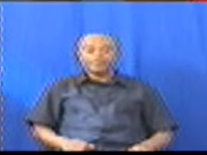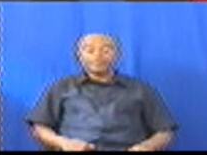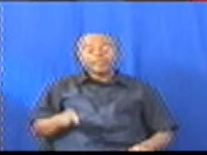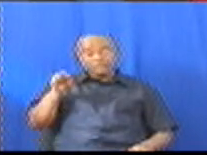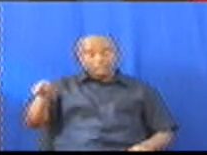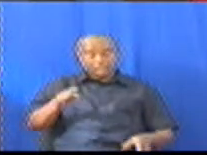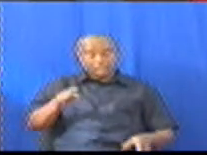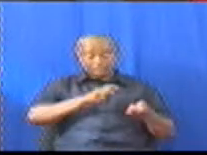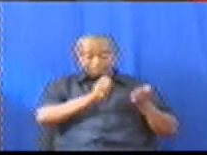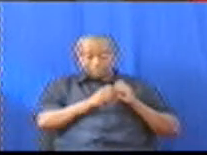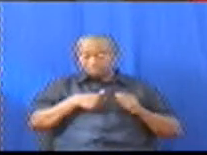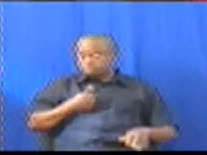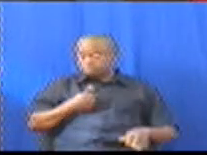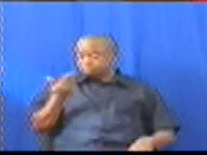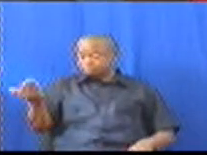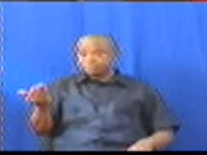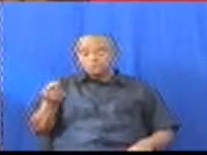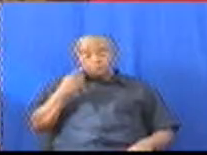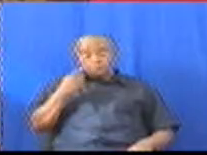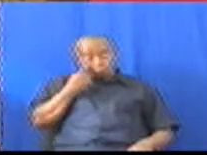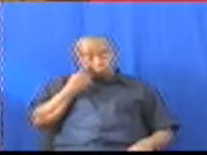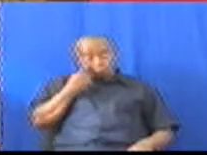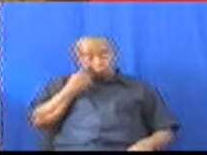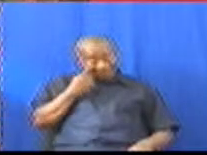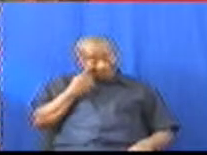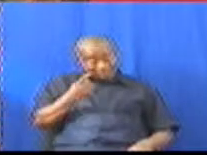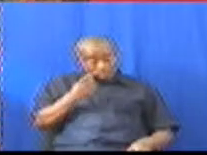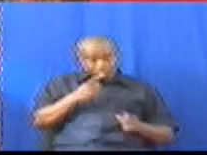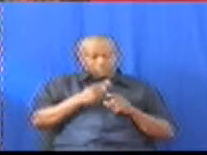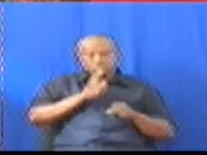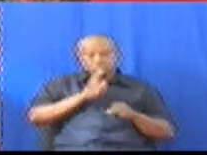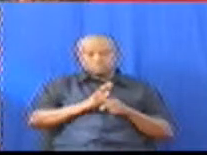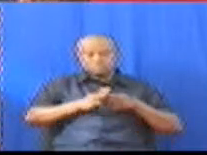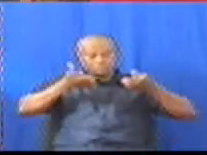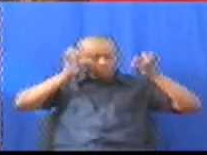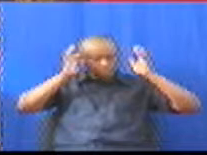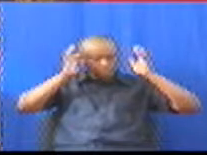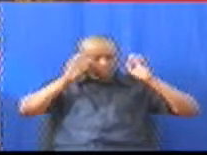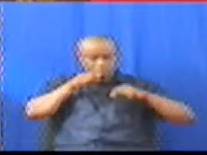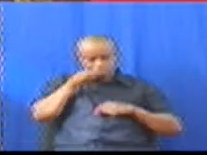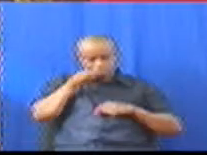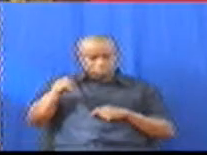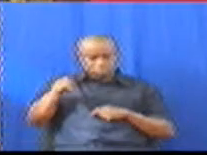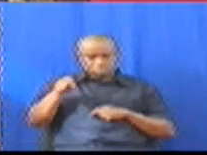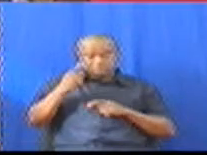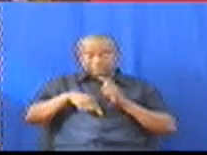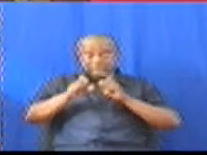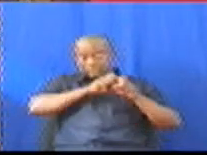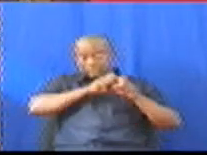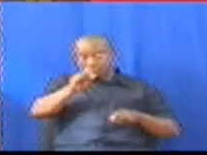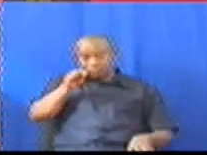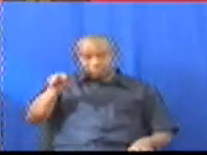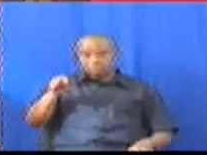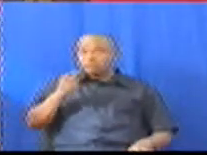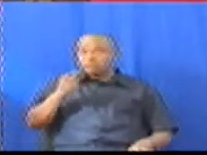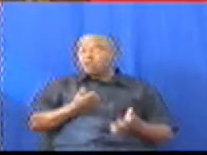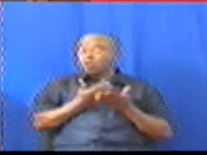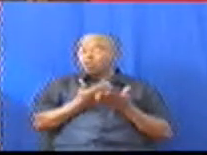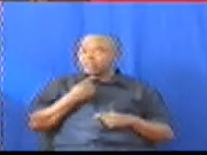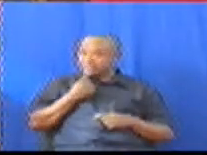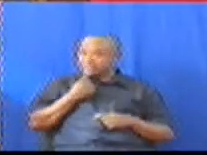marekebisho haya kwa njia moja au nyingine yana contradict principal act yenyewe kwenye kifungu hichi, kwa sababu